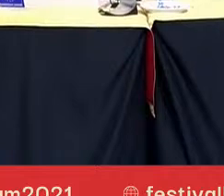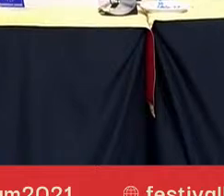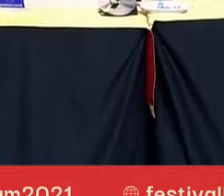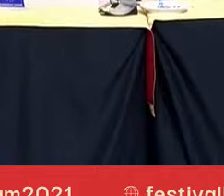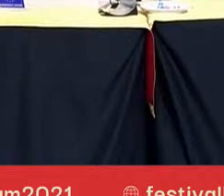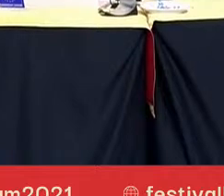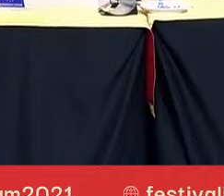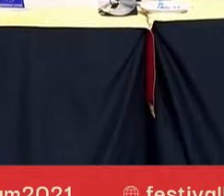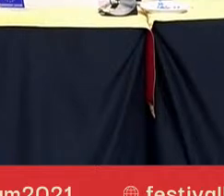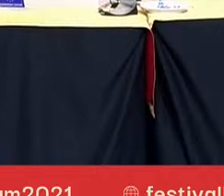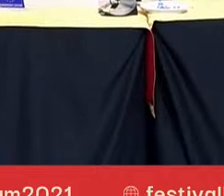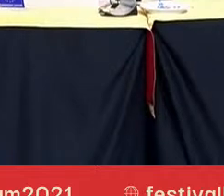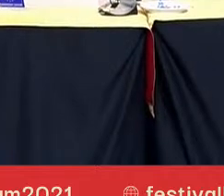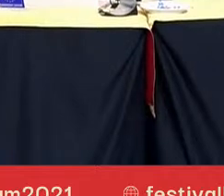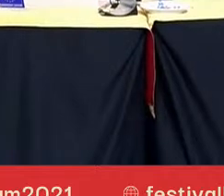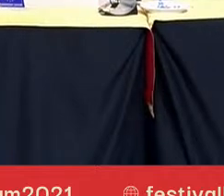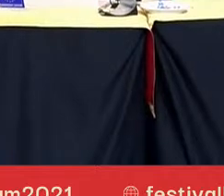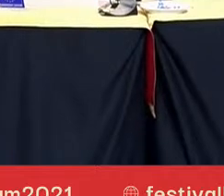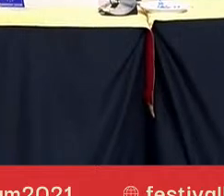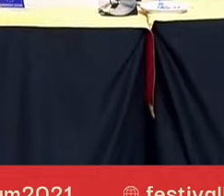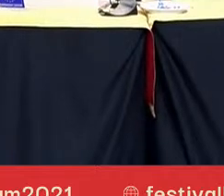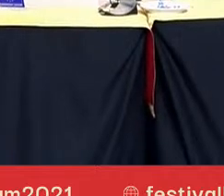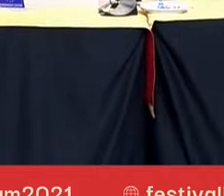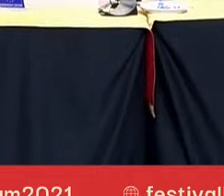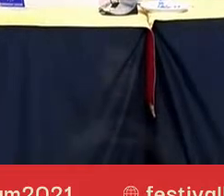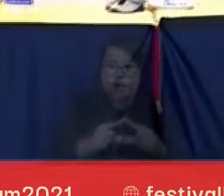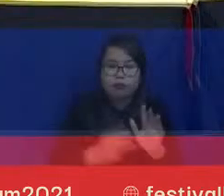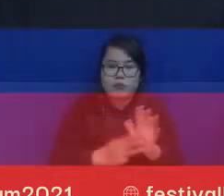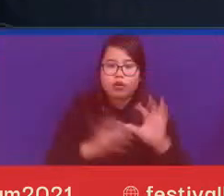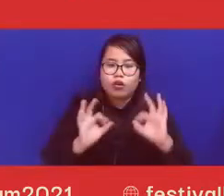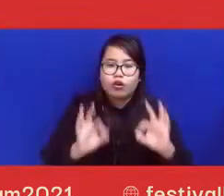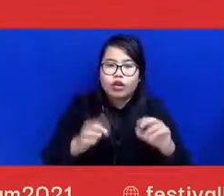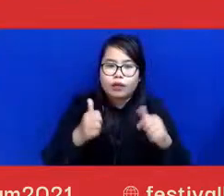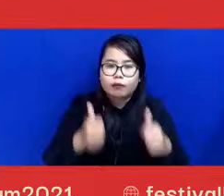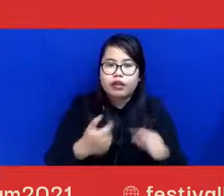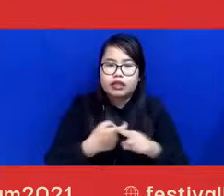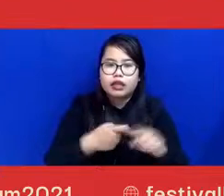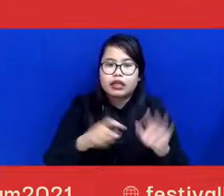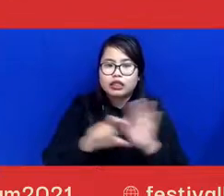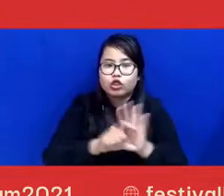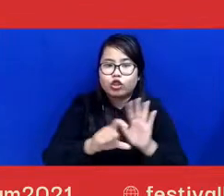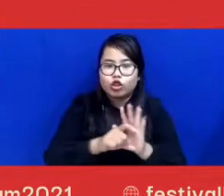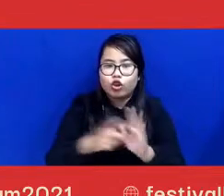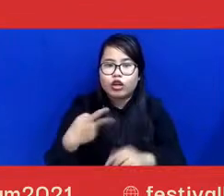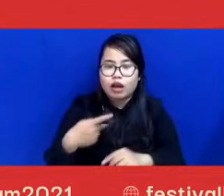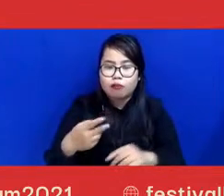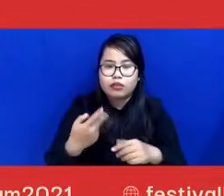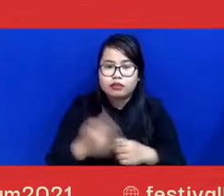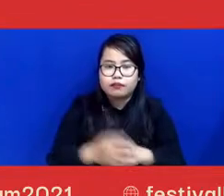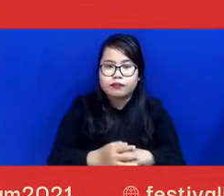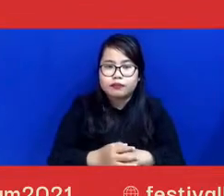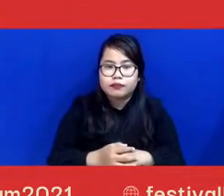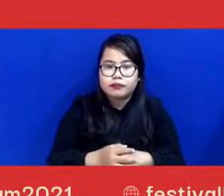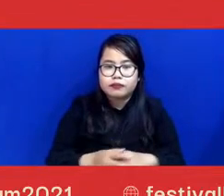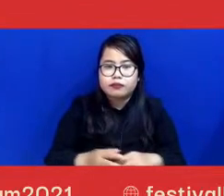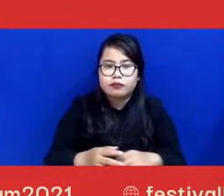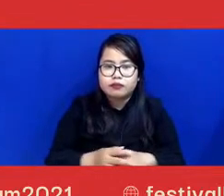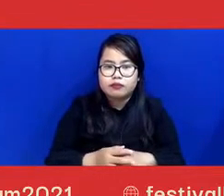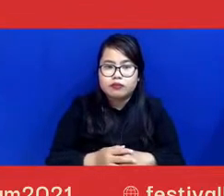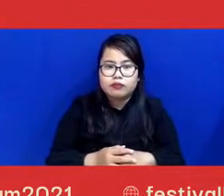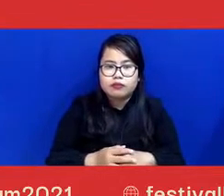So in our example, in including the